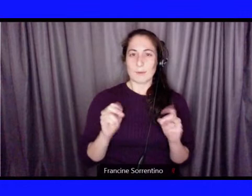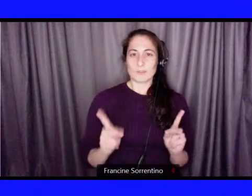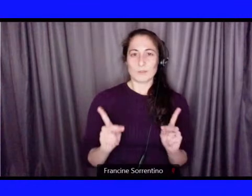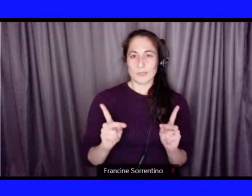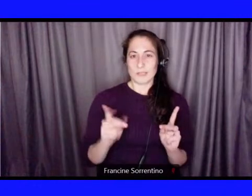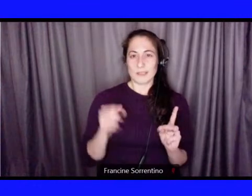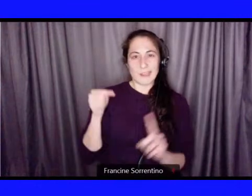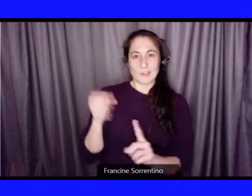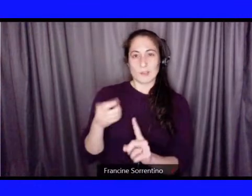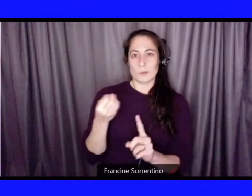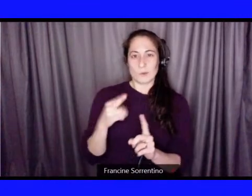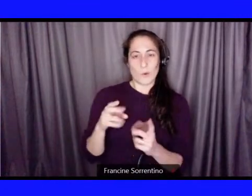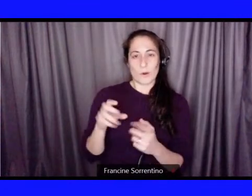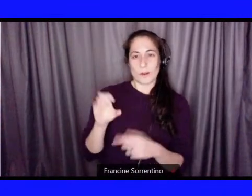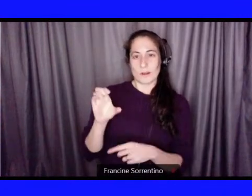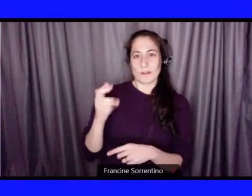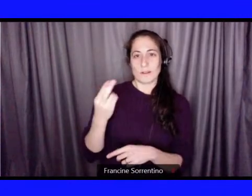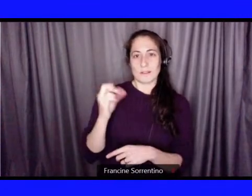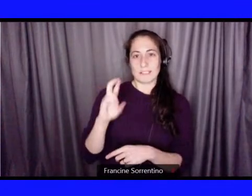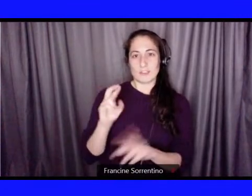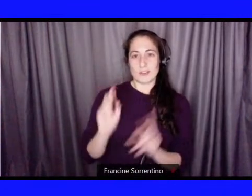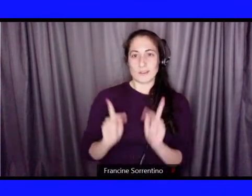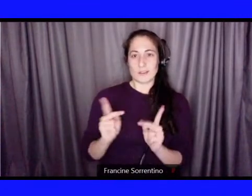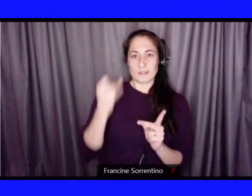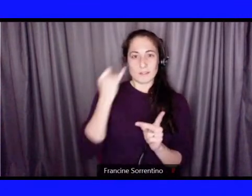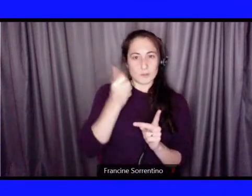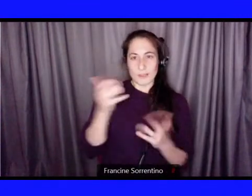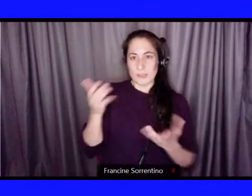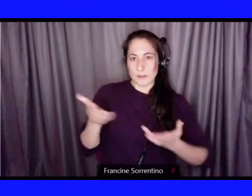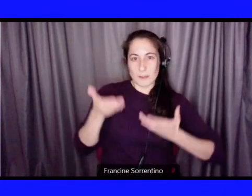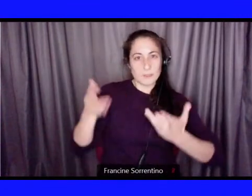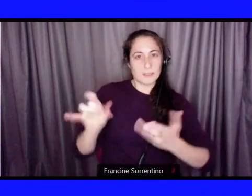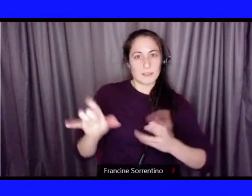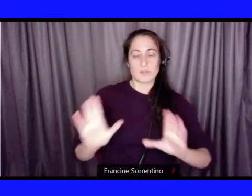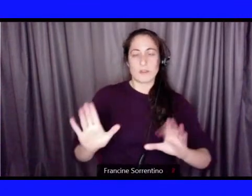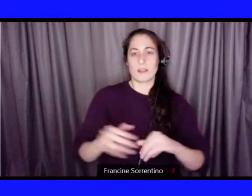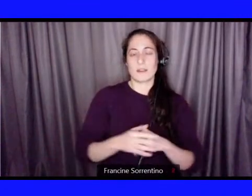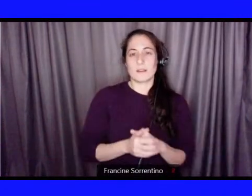benchmarking solution. That's what I felt like we've been missing,